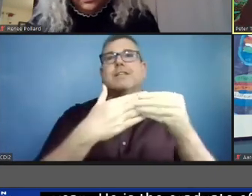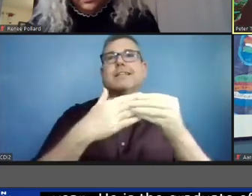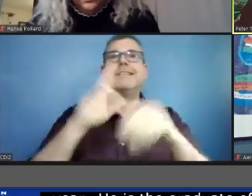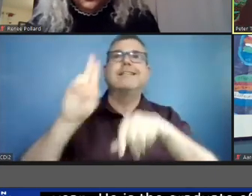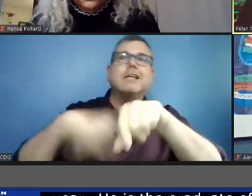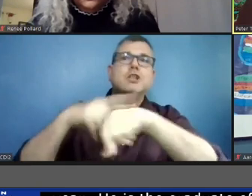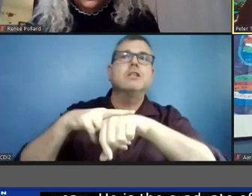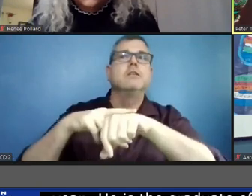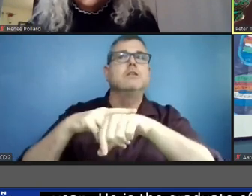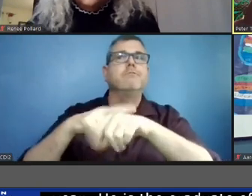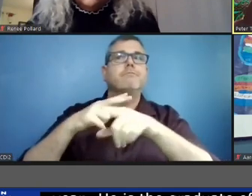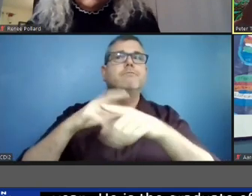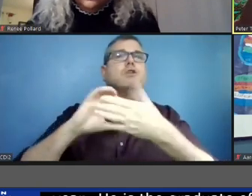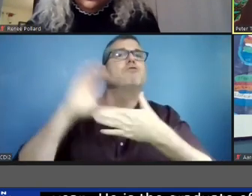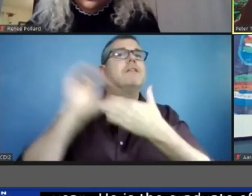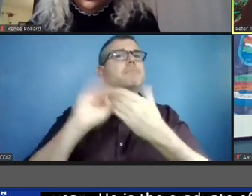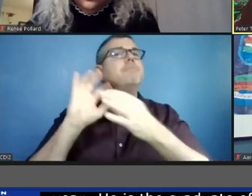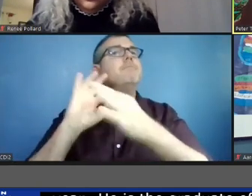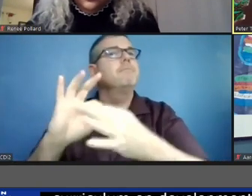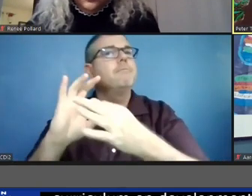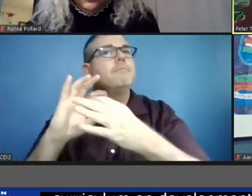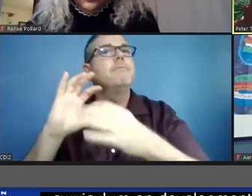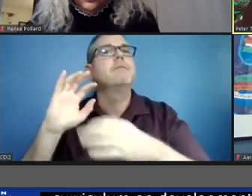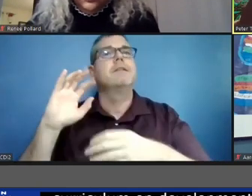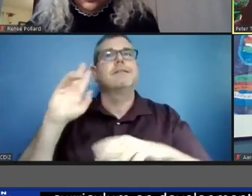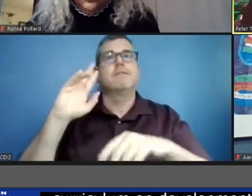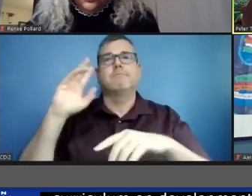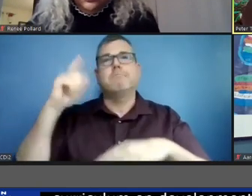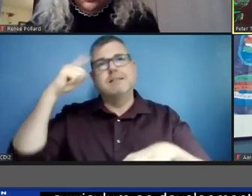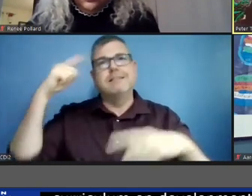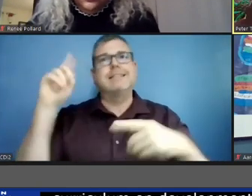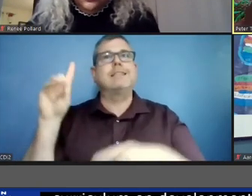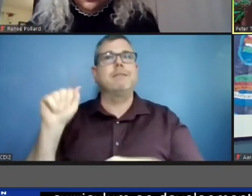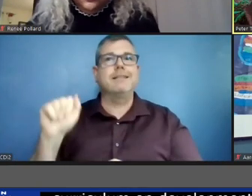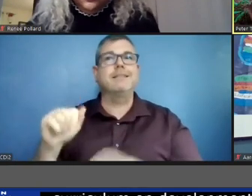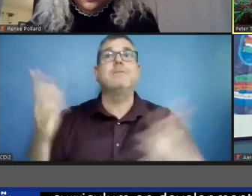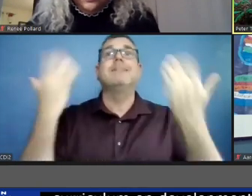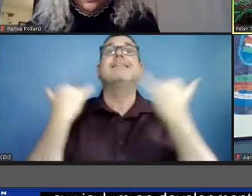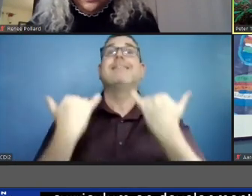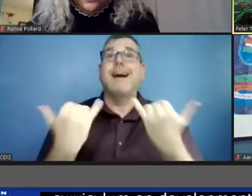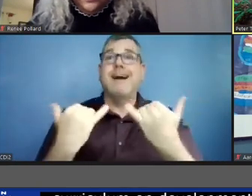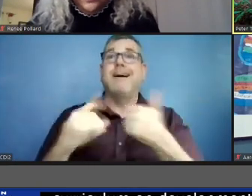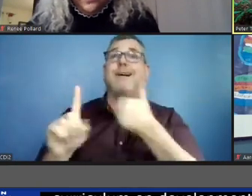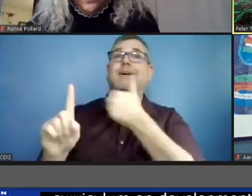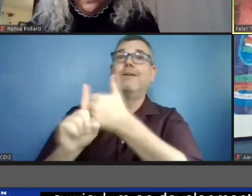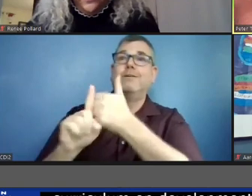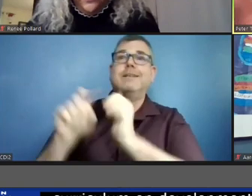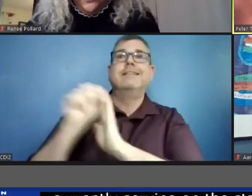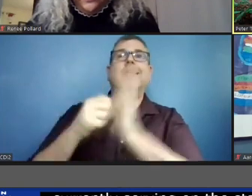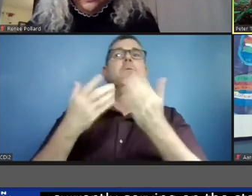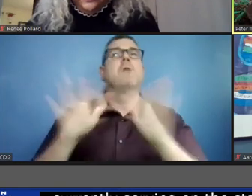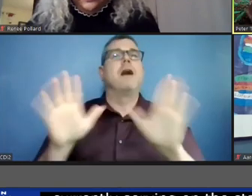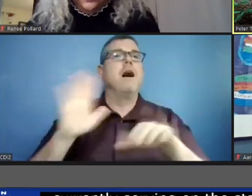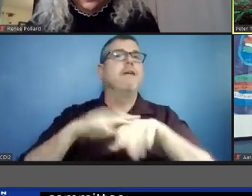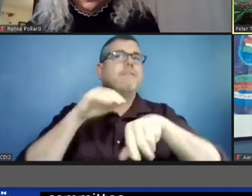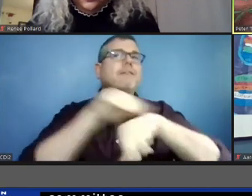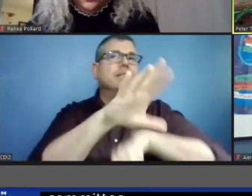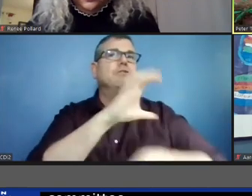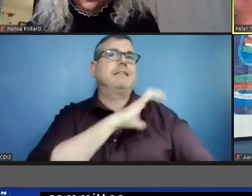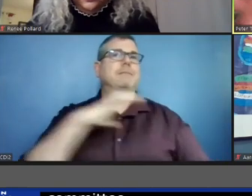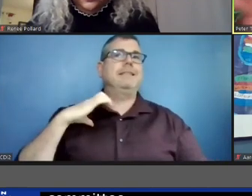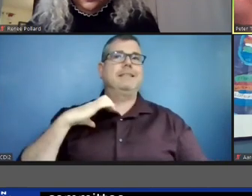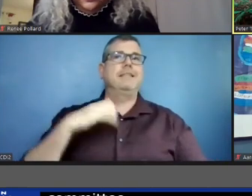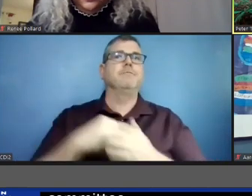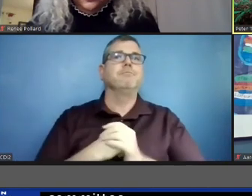is currently serving on the statewide advisory committee. And he's going to talk about some of